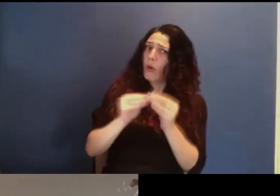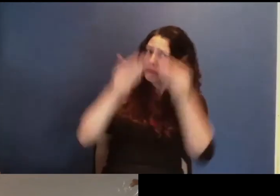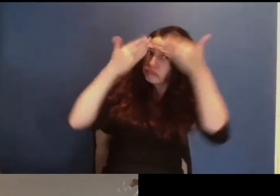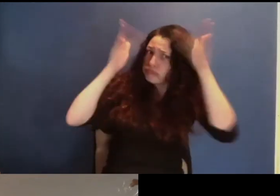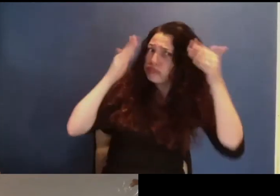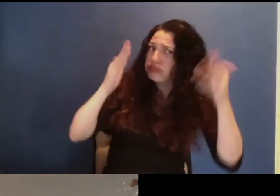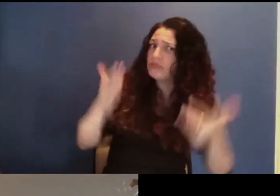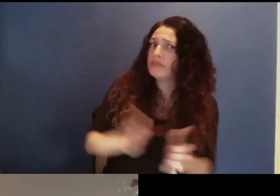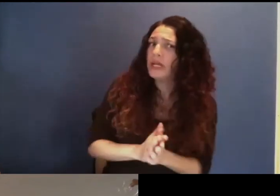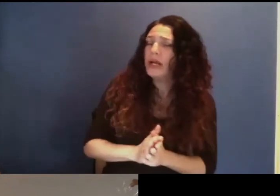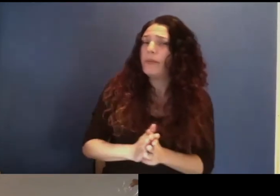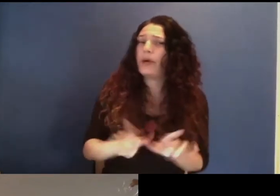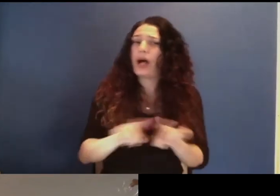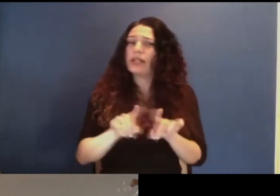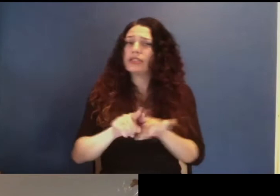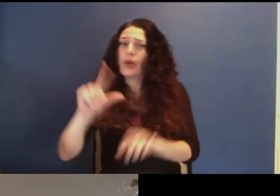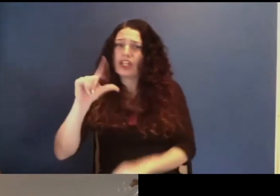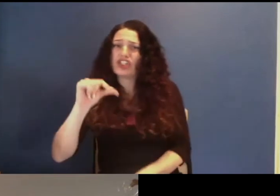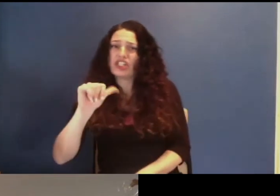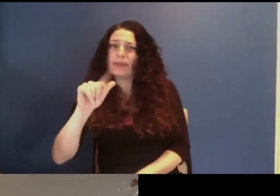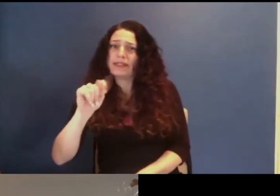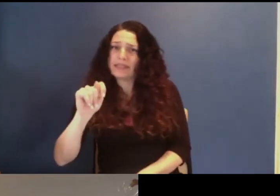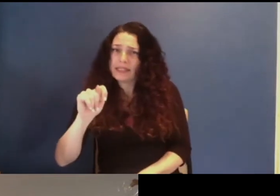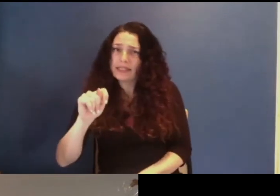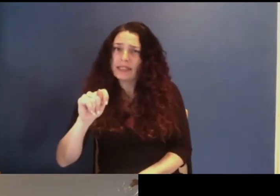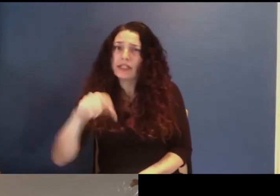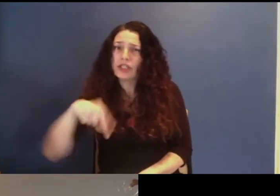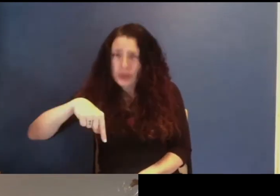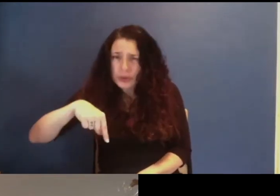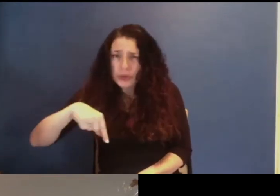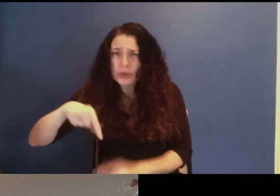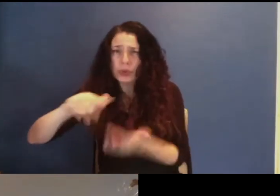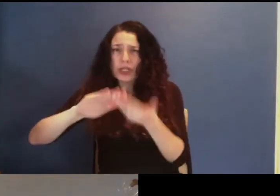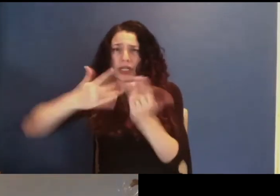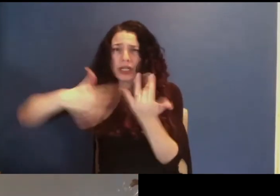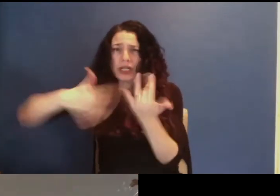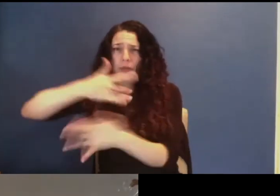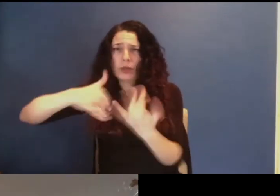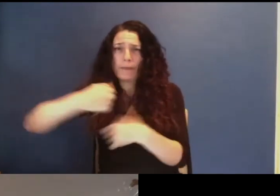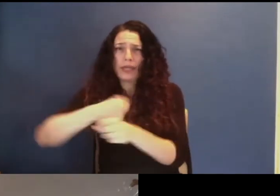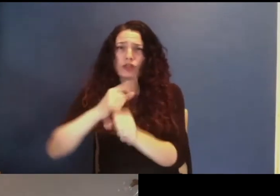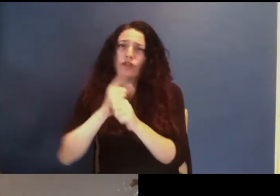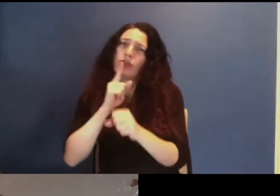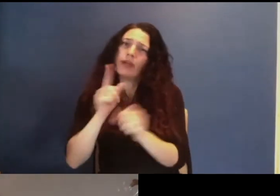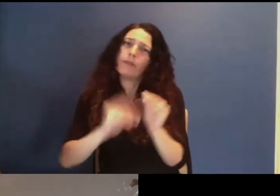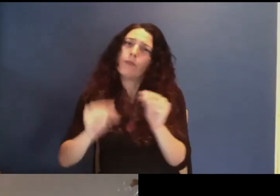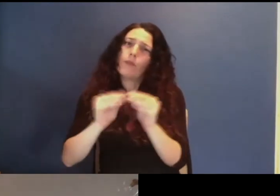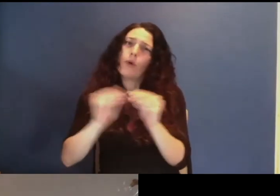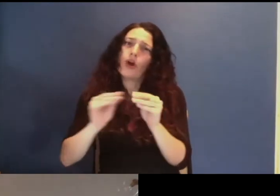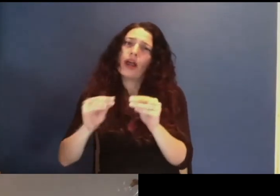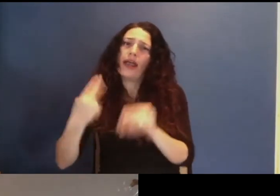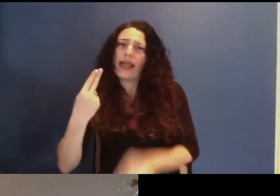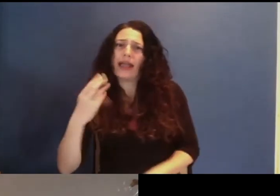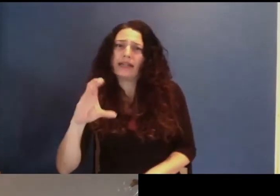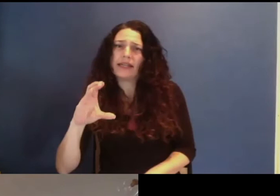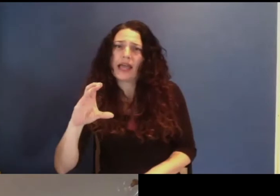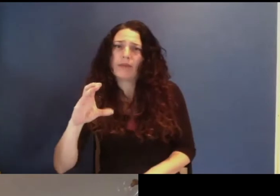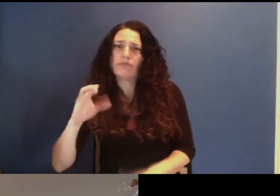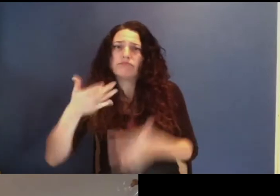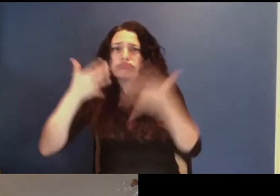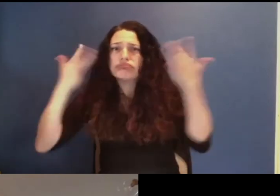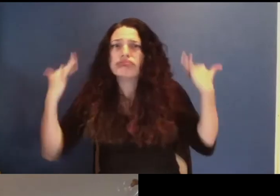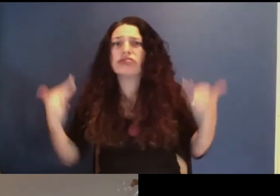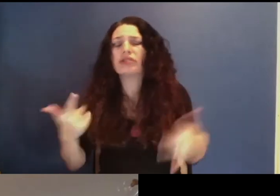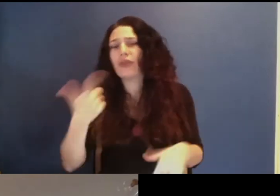to think about queer spaces and really making sure that they are handicap friendly, so disabled people can like live, laugh, love with their